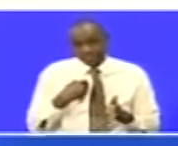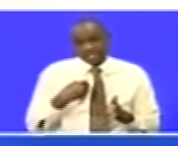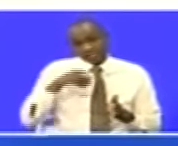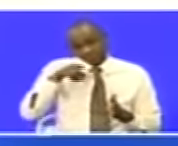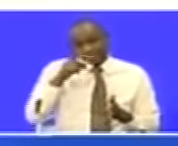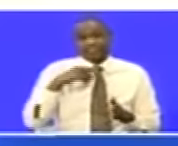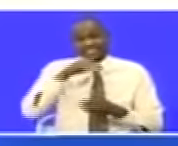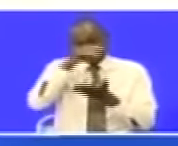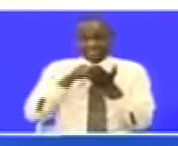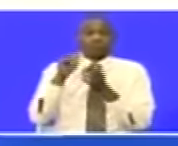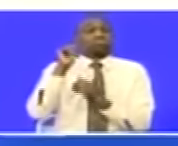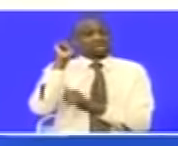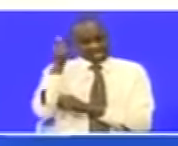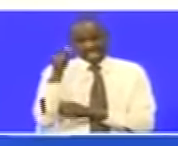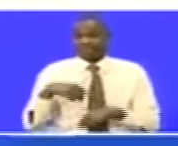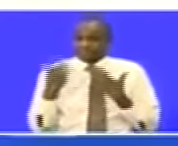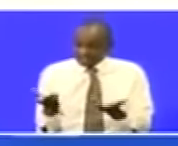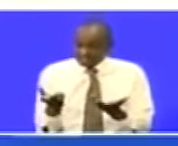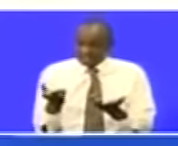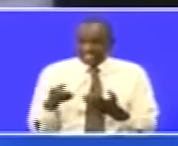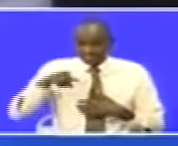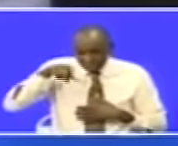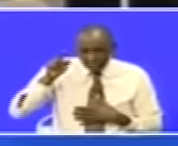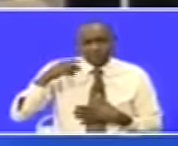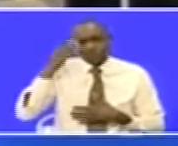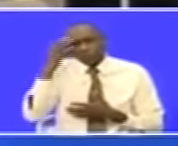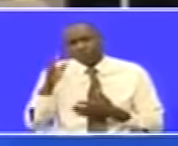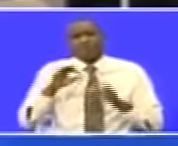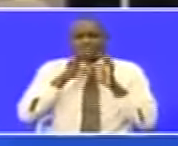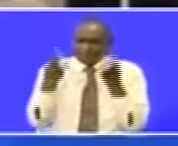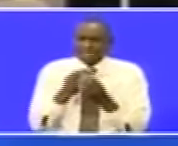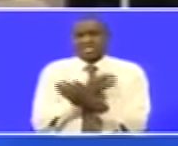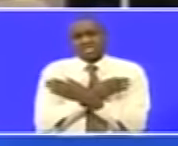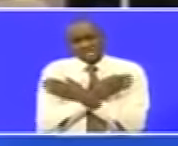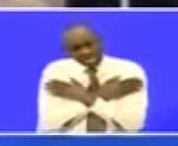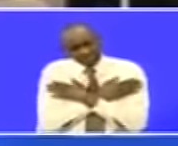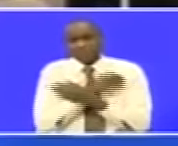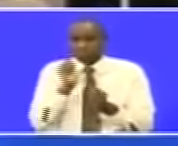in central Kenya. The cause of his death is still unknown, as family and relatives still